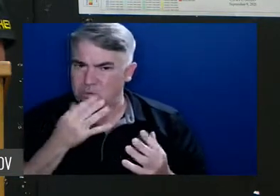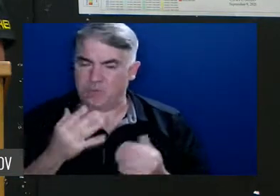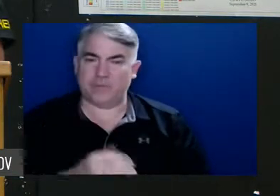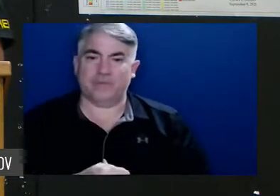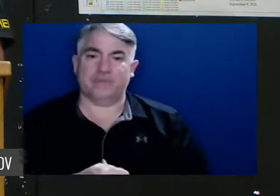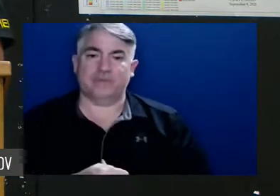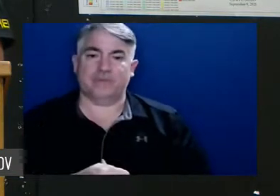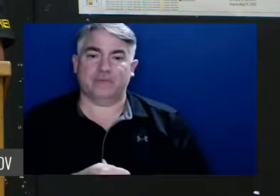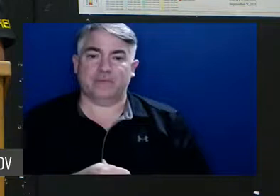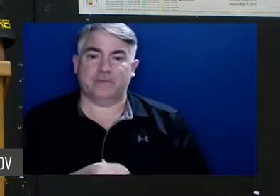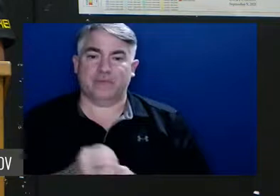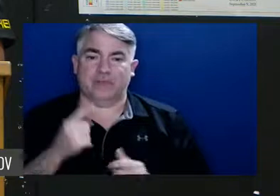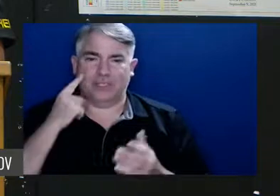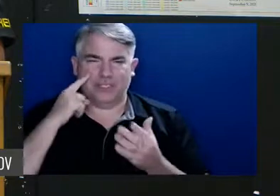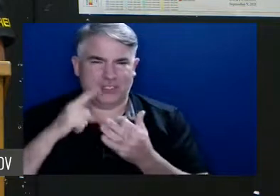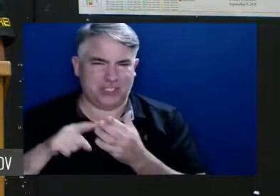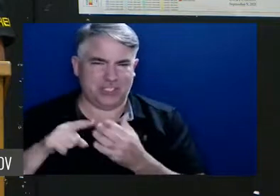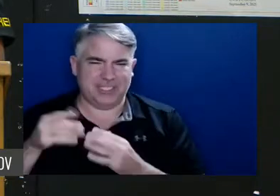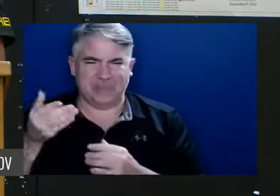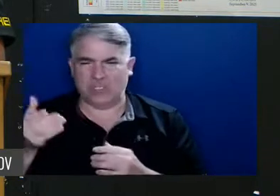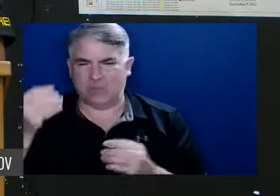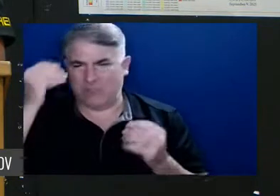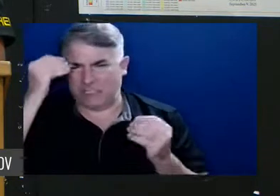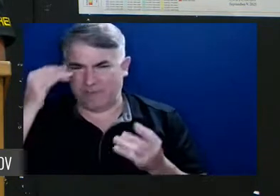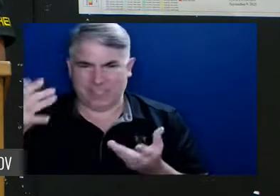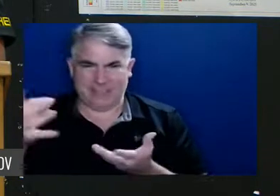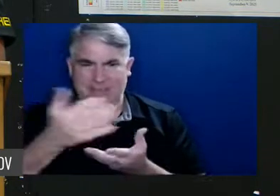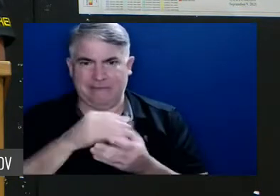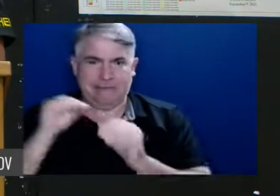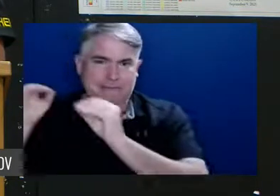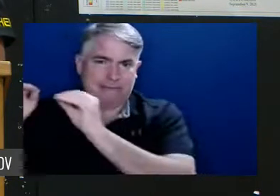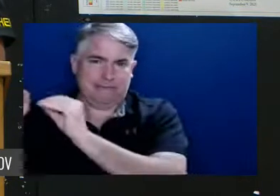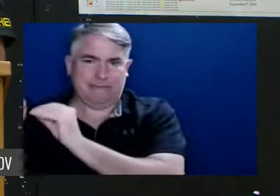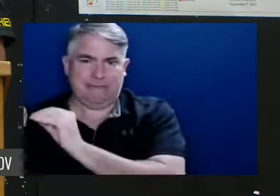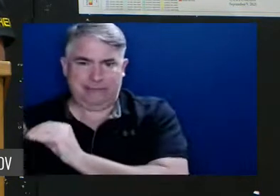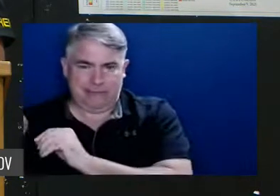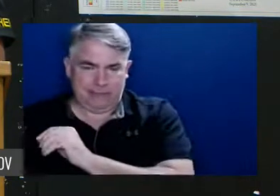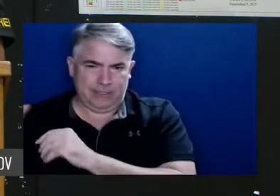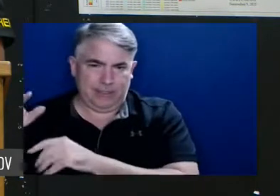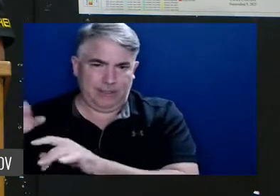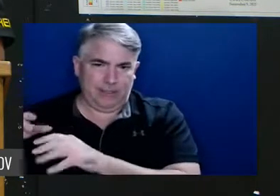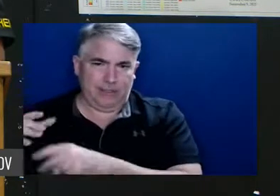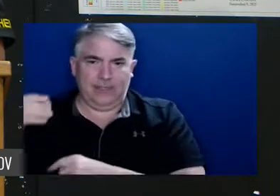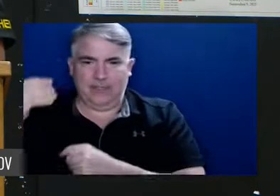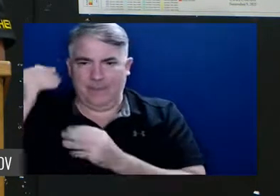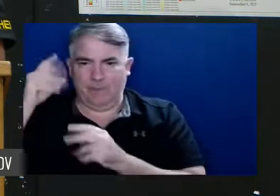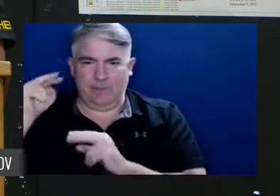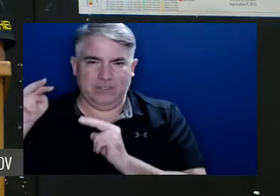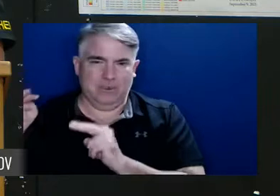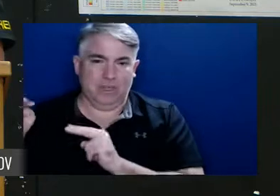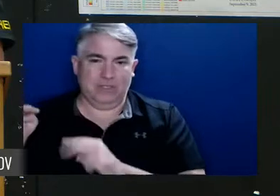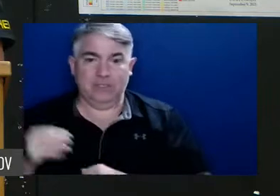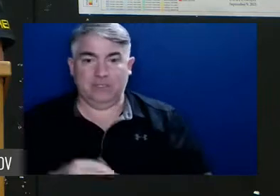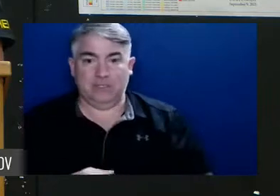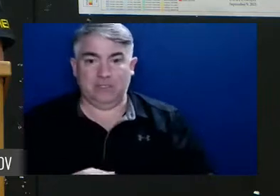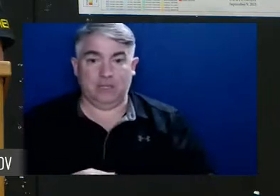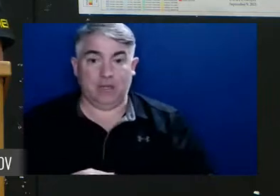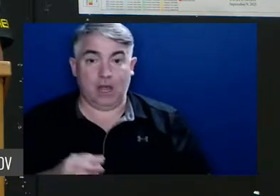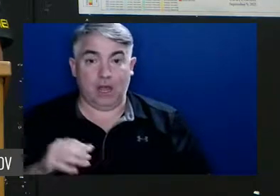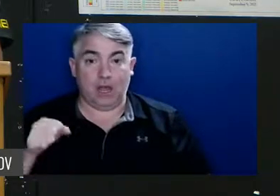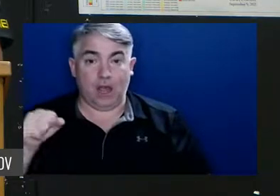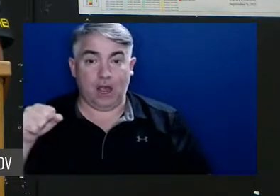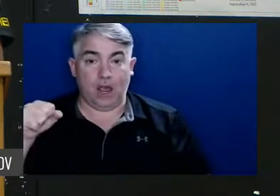some information about fraudulent places posing to be, OES or FEMA. So please, if you're going online looking